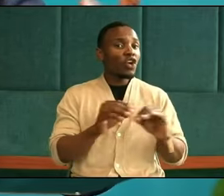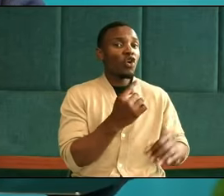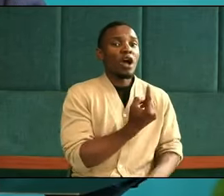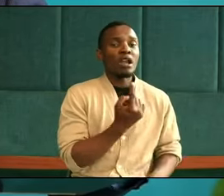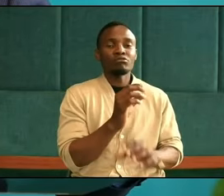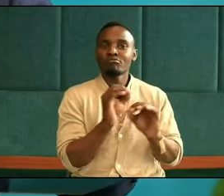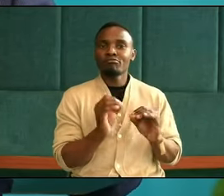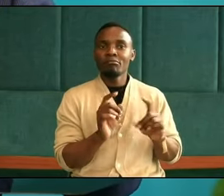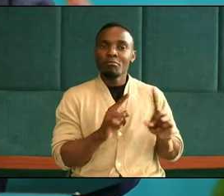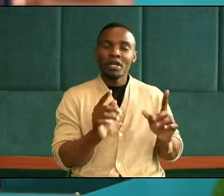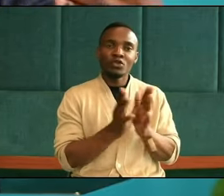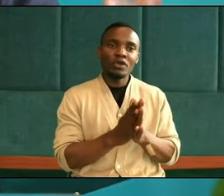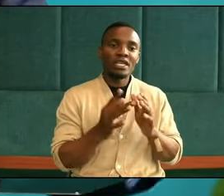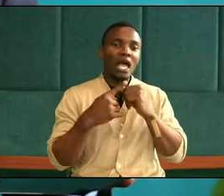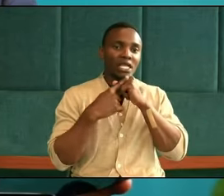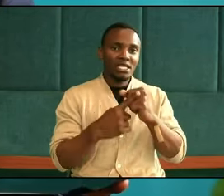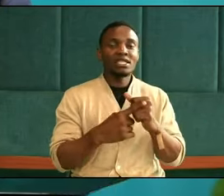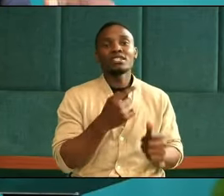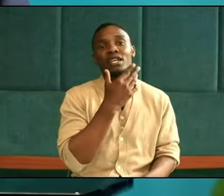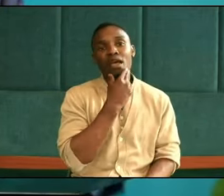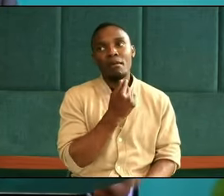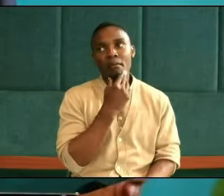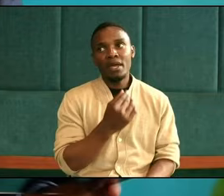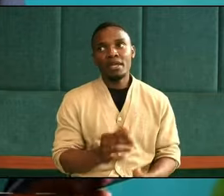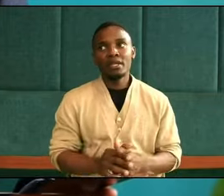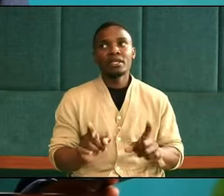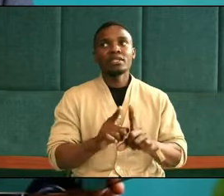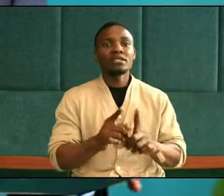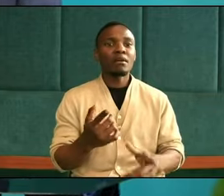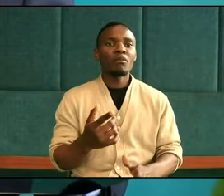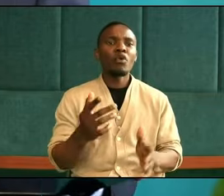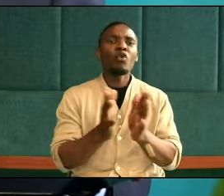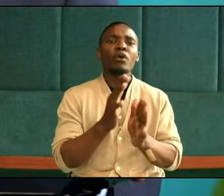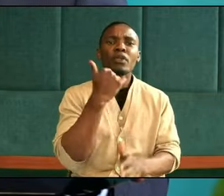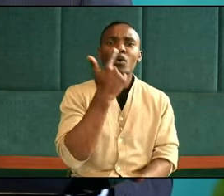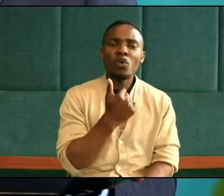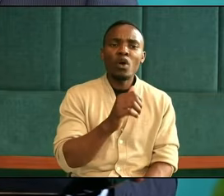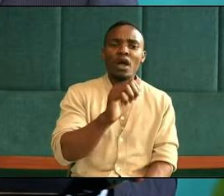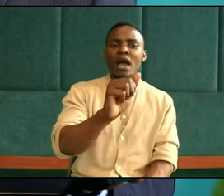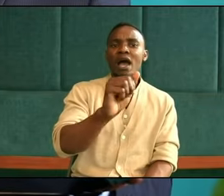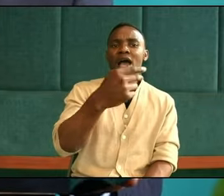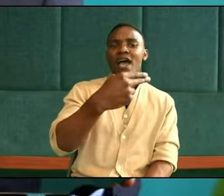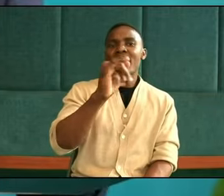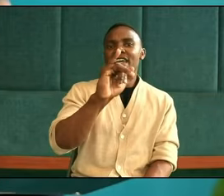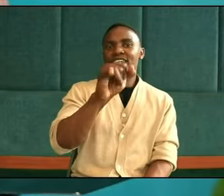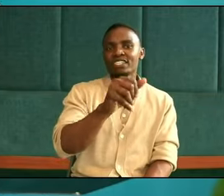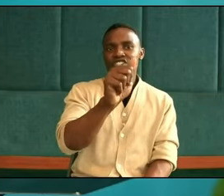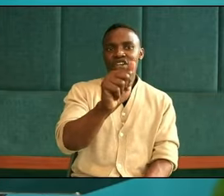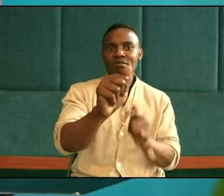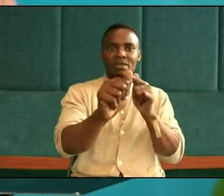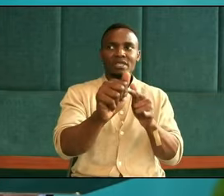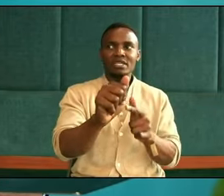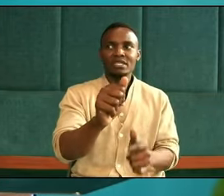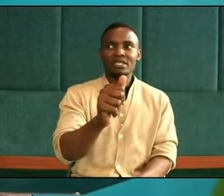is together with Ahijah. Ahijah. Who is Ahijah? Ahijah is the man who